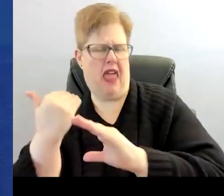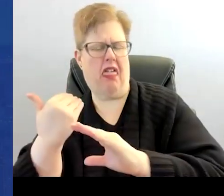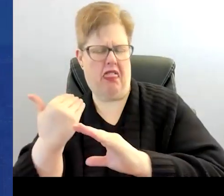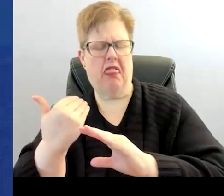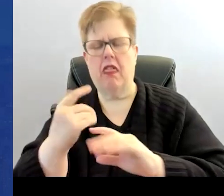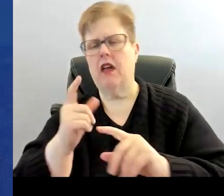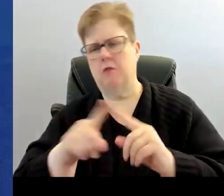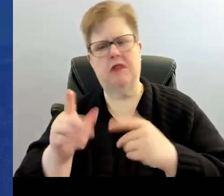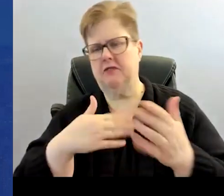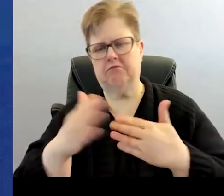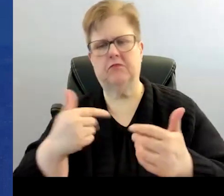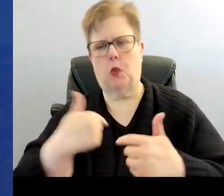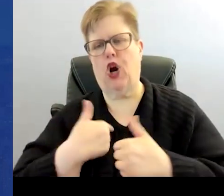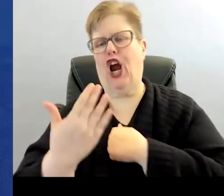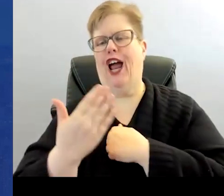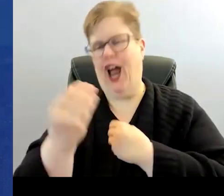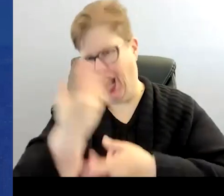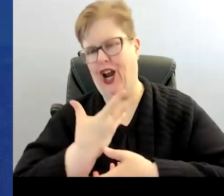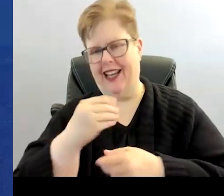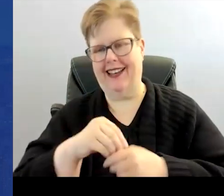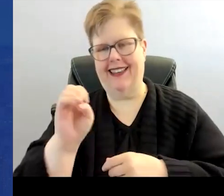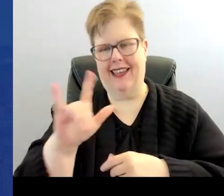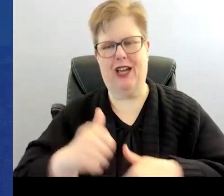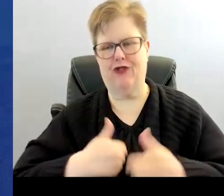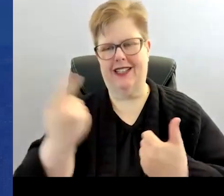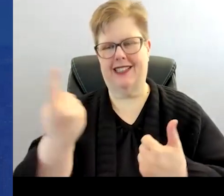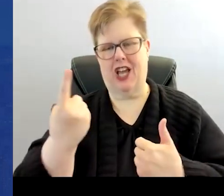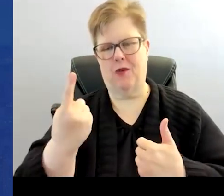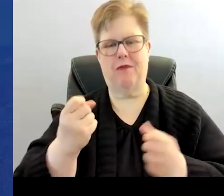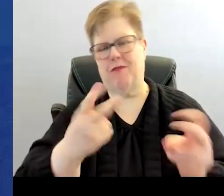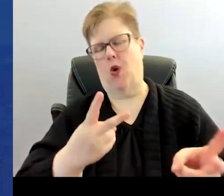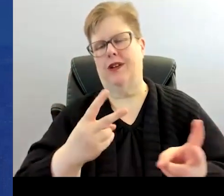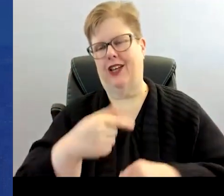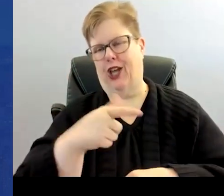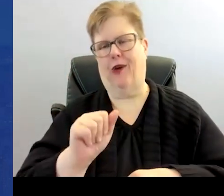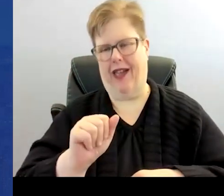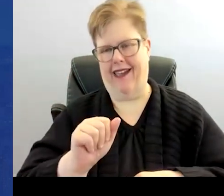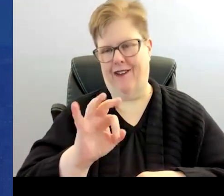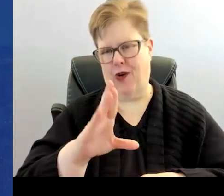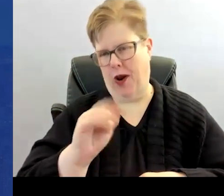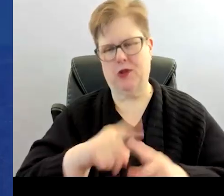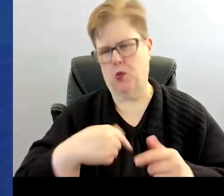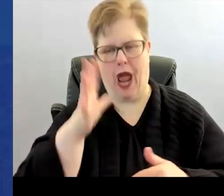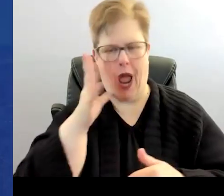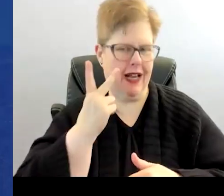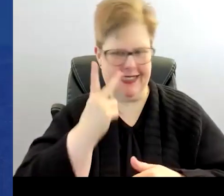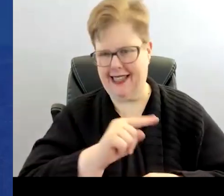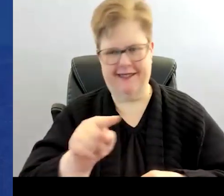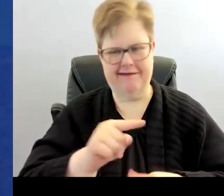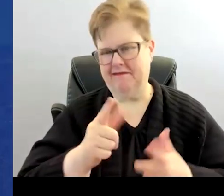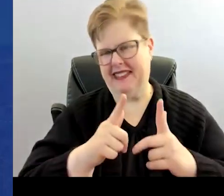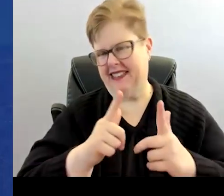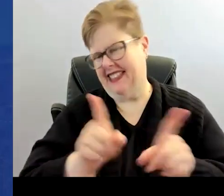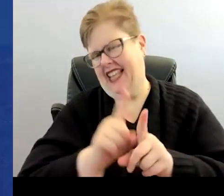either way, we get alerted in the email address when someone posts to the QA forum. So we'll get to you at about the